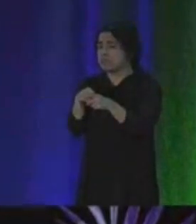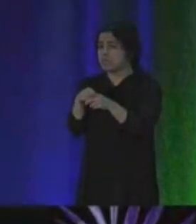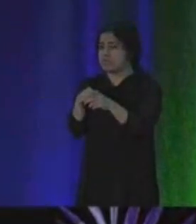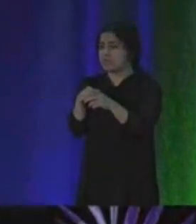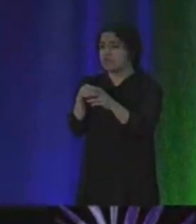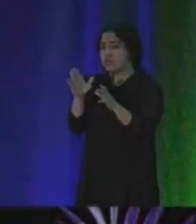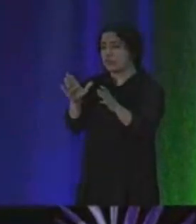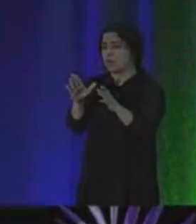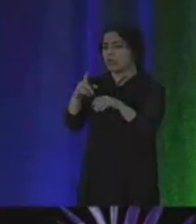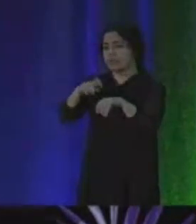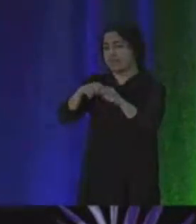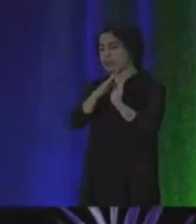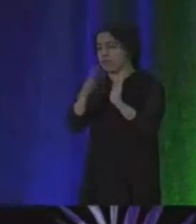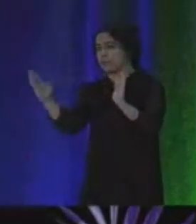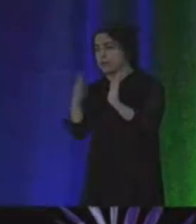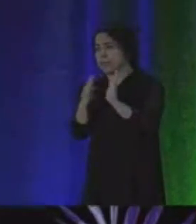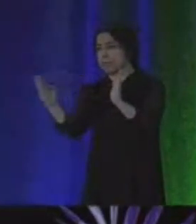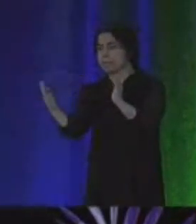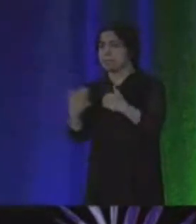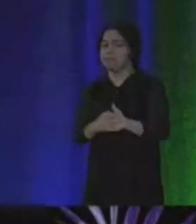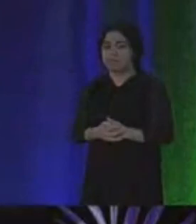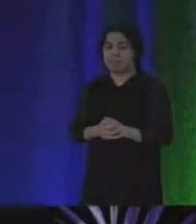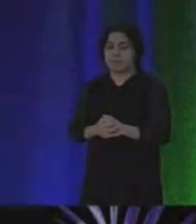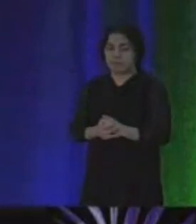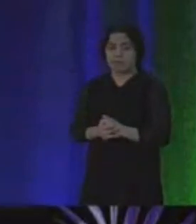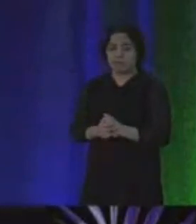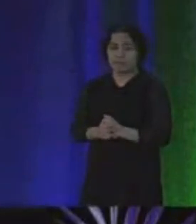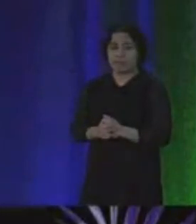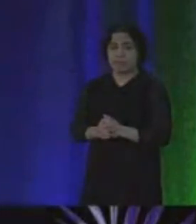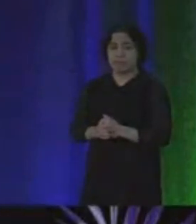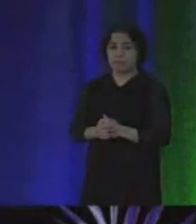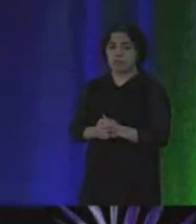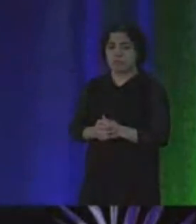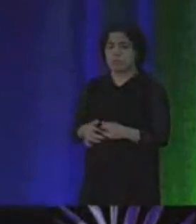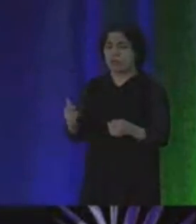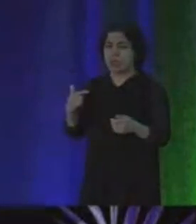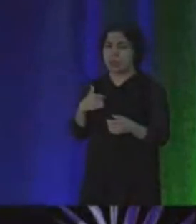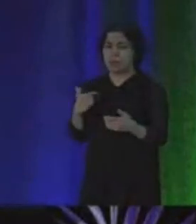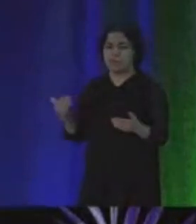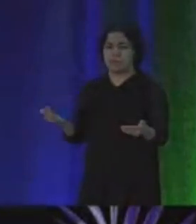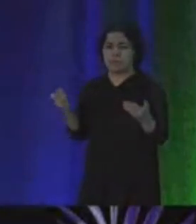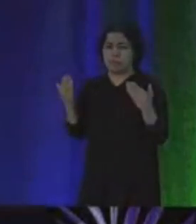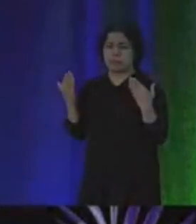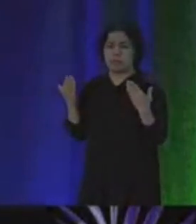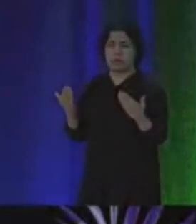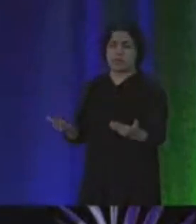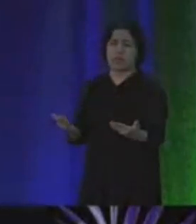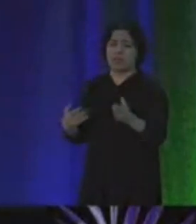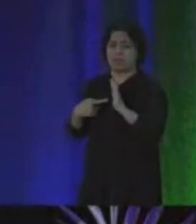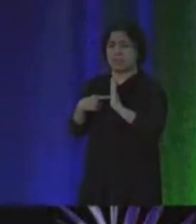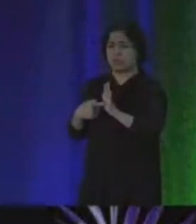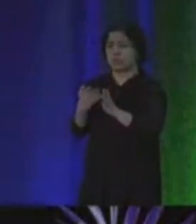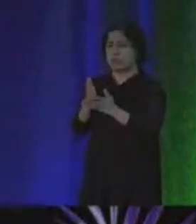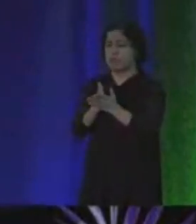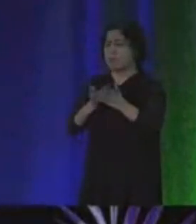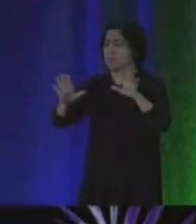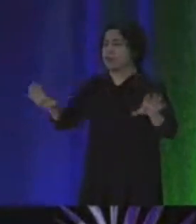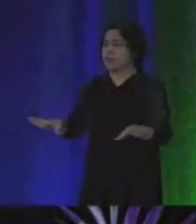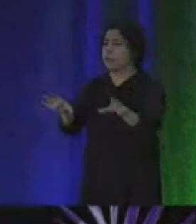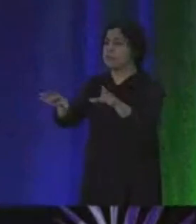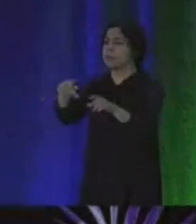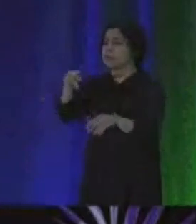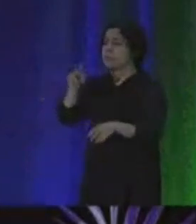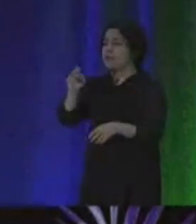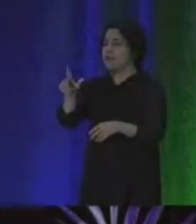whatnot. I'm just going to go ahead and show some performance panel stuff